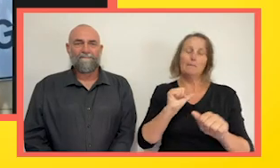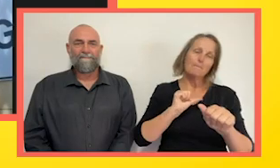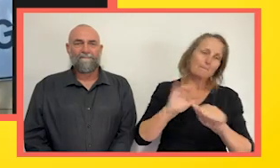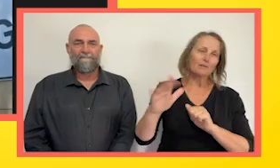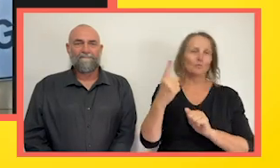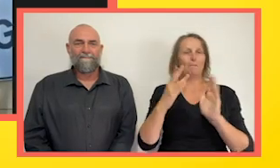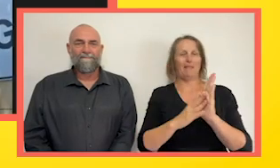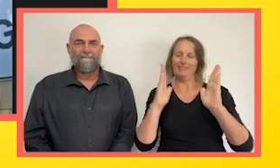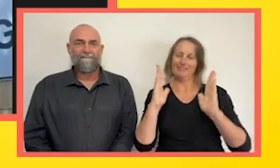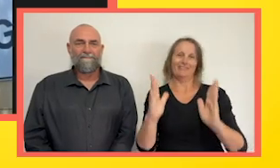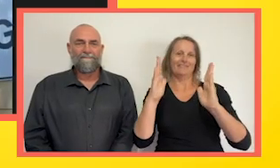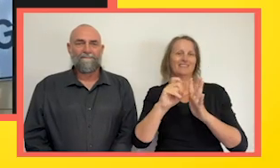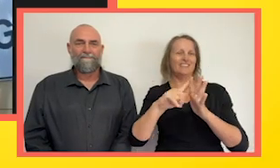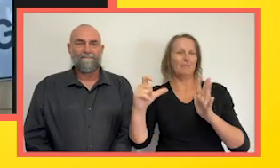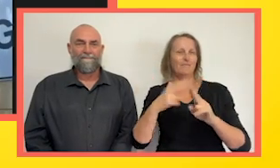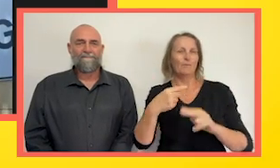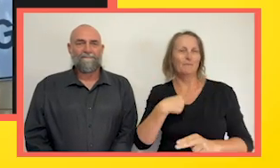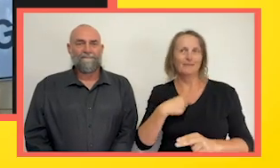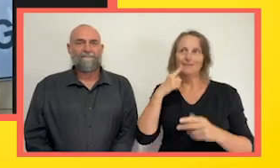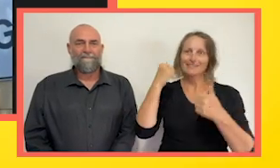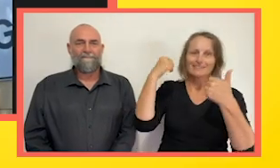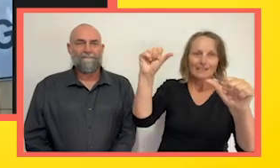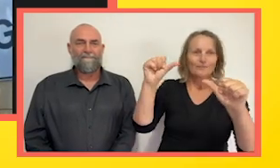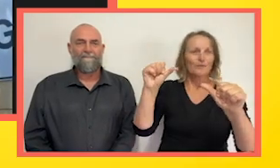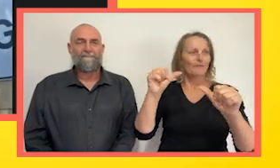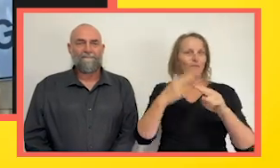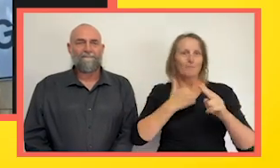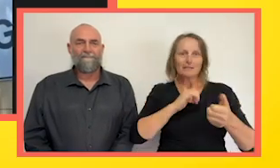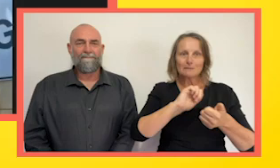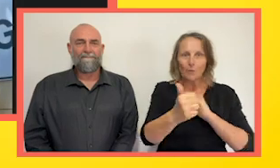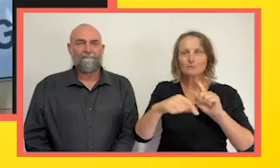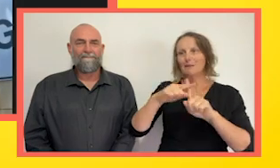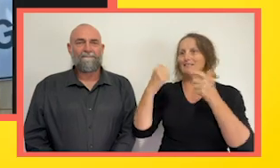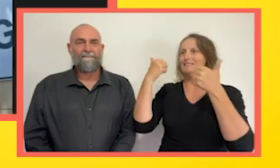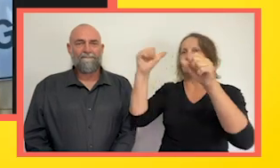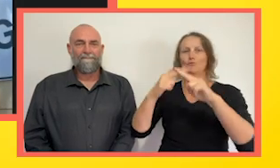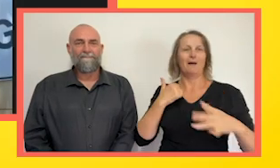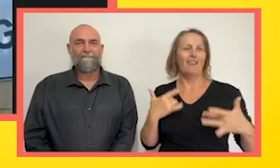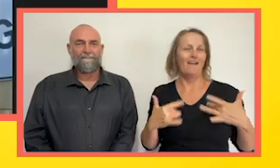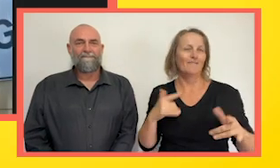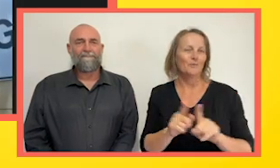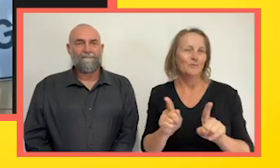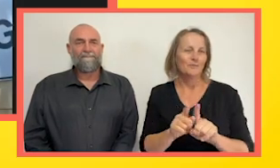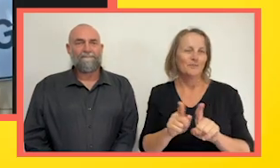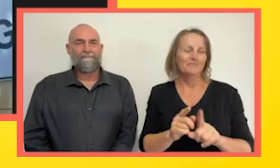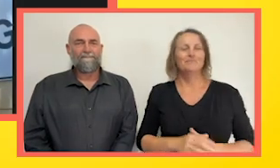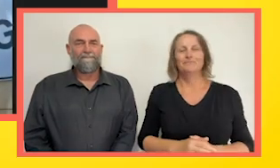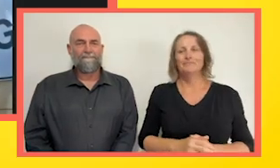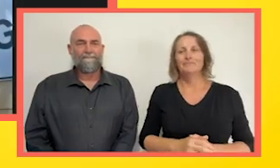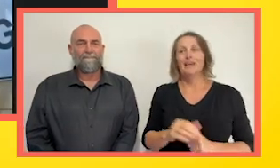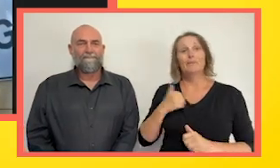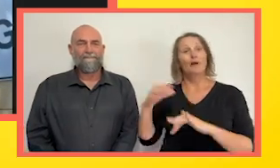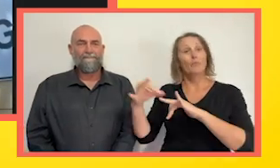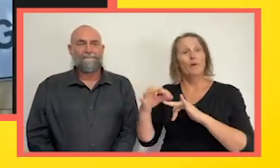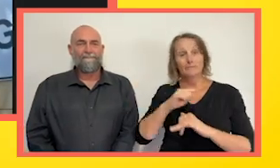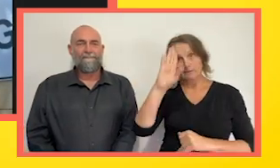life in terms of obviously success on the court, and then amazing success off the court too. So, and she also says hi,